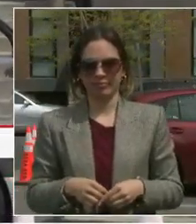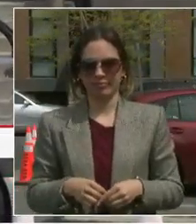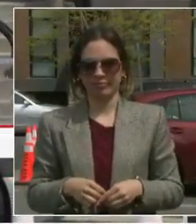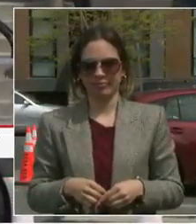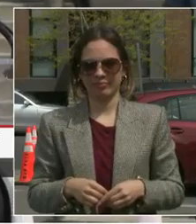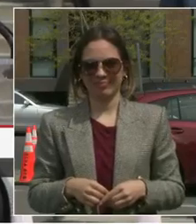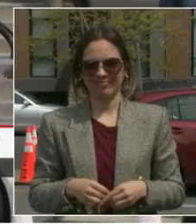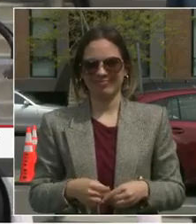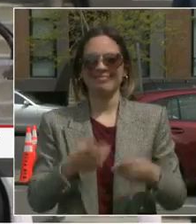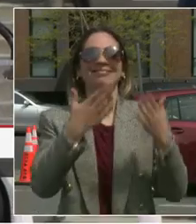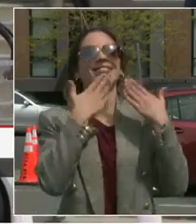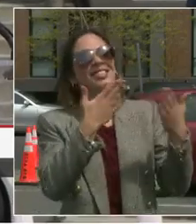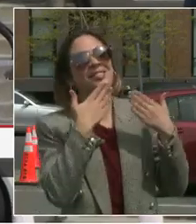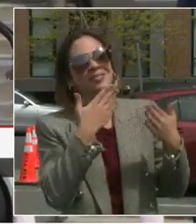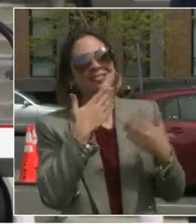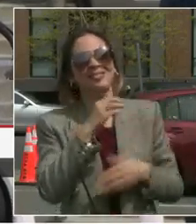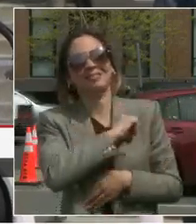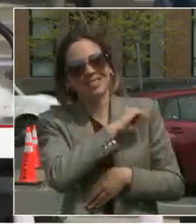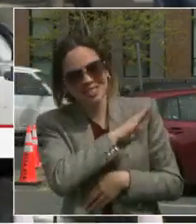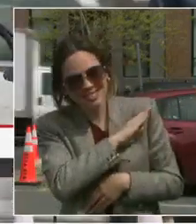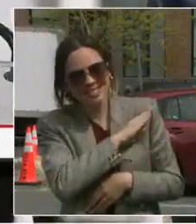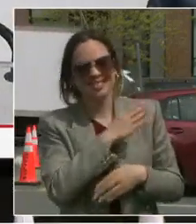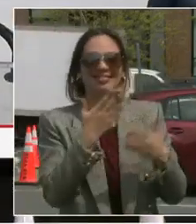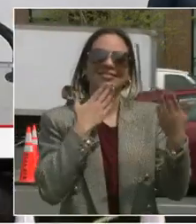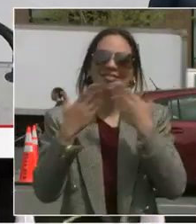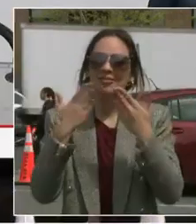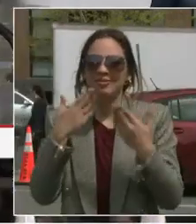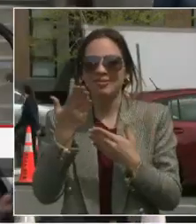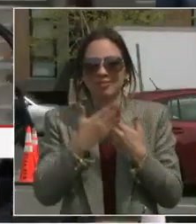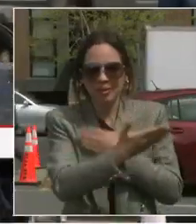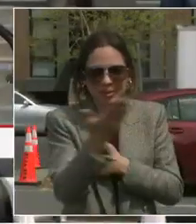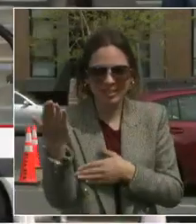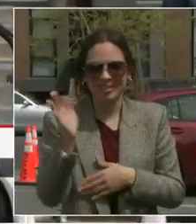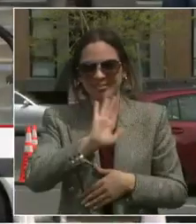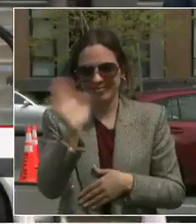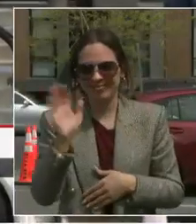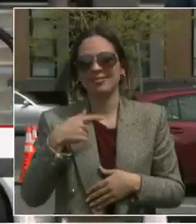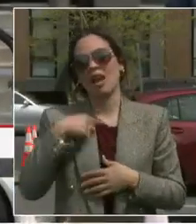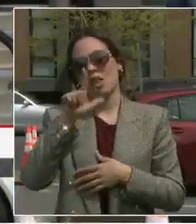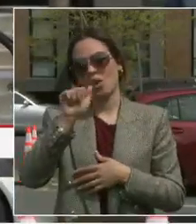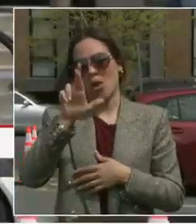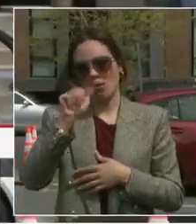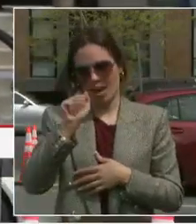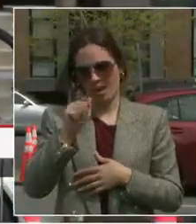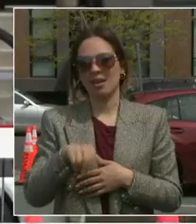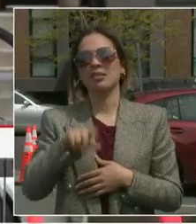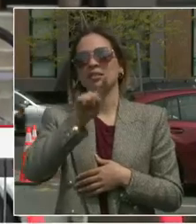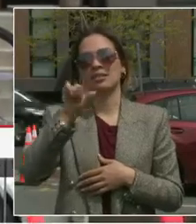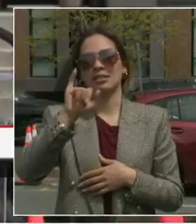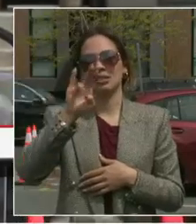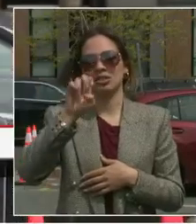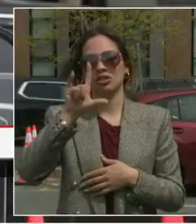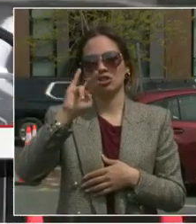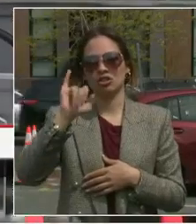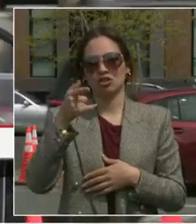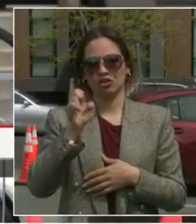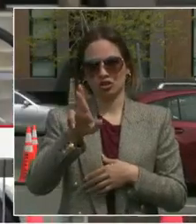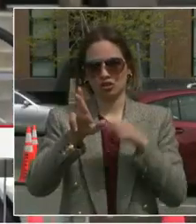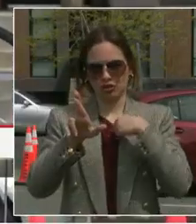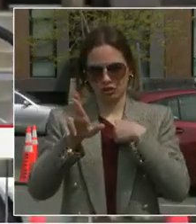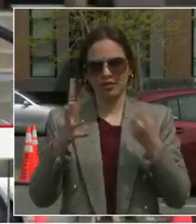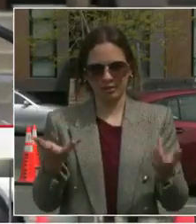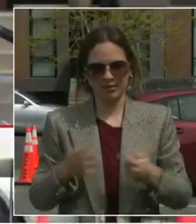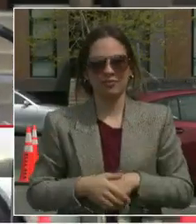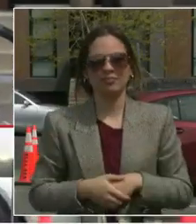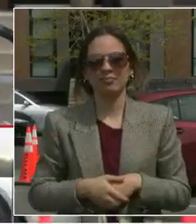Thank you, Mayor Bowser. And good morning. My name is Laura Green Zeilinger, and I could not be more honored to serve